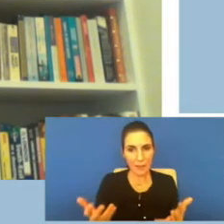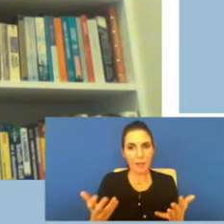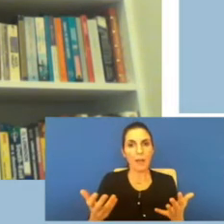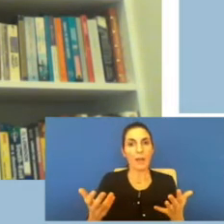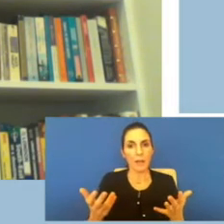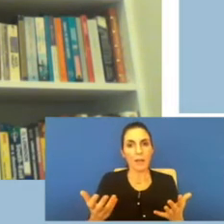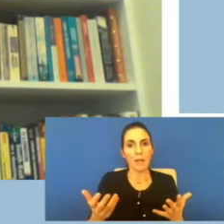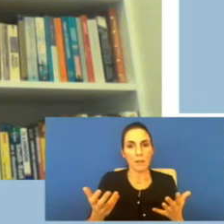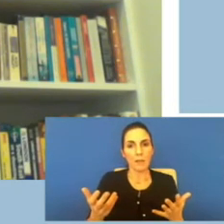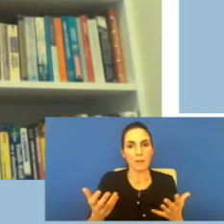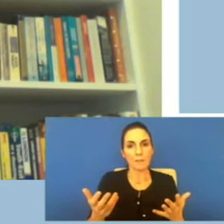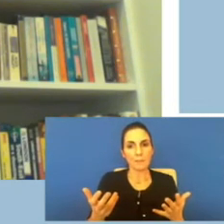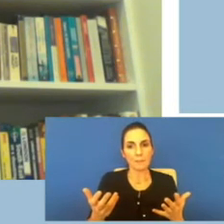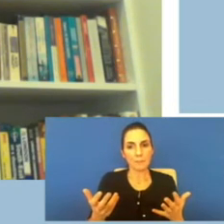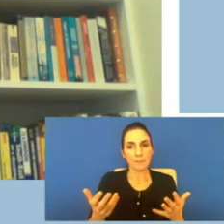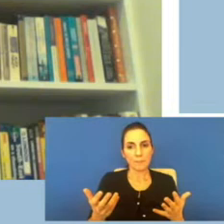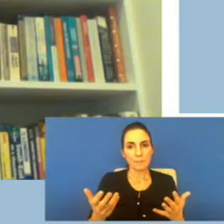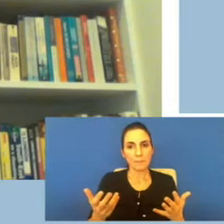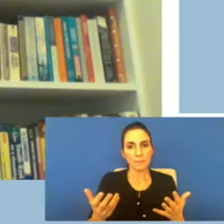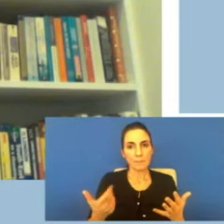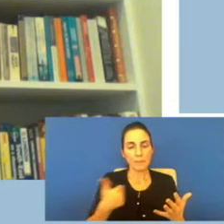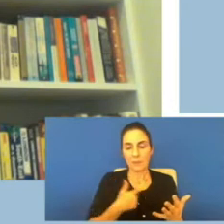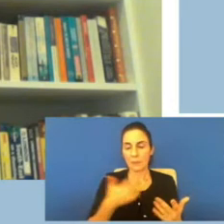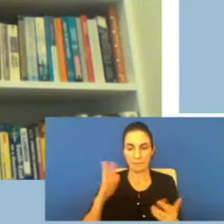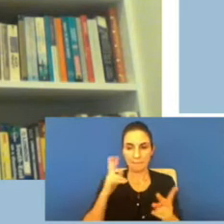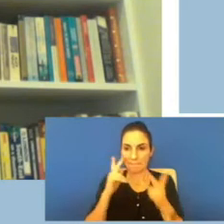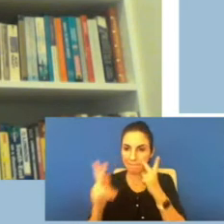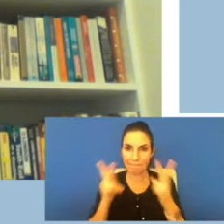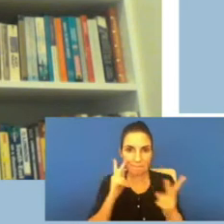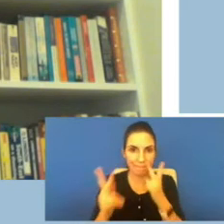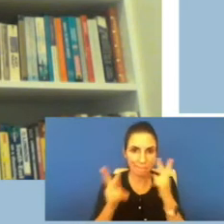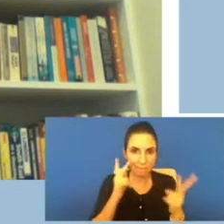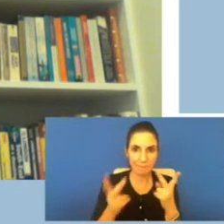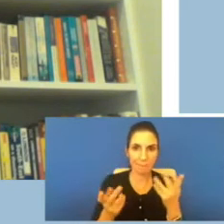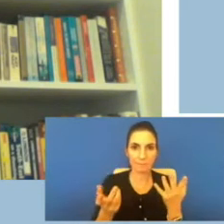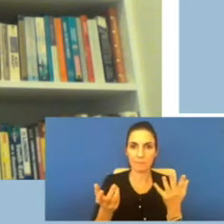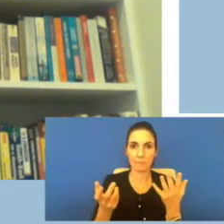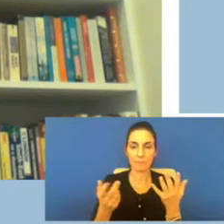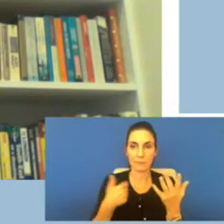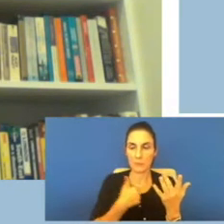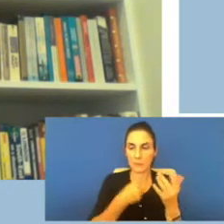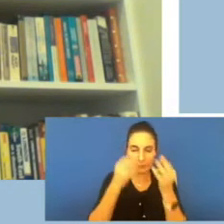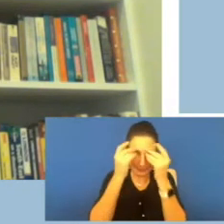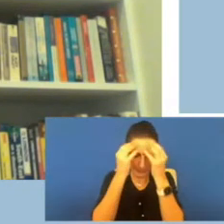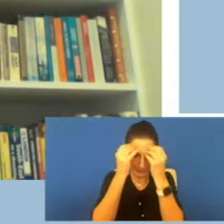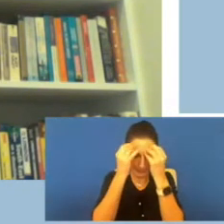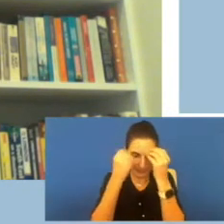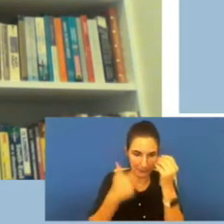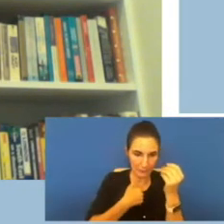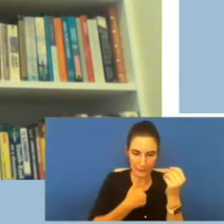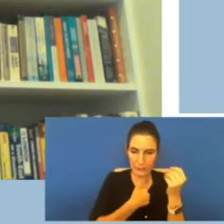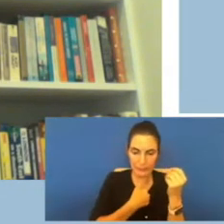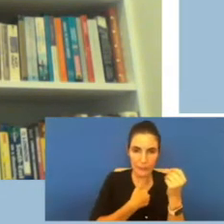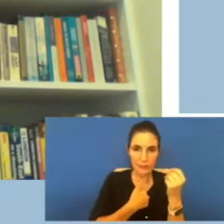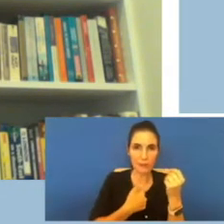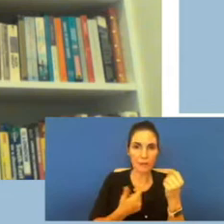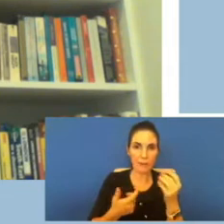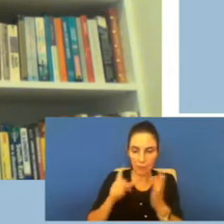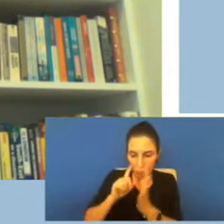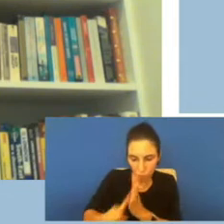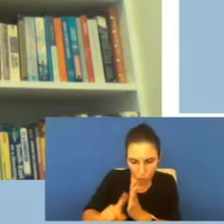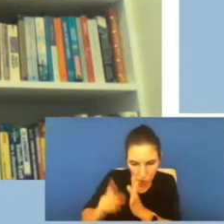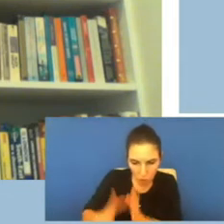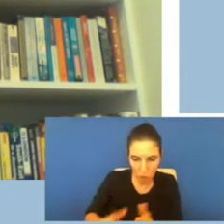has, we've seen kind of funders ourselves, clearly, which is where it all starts, researchers, community